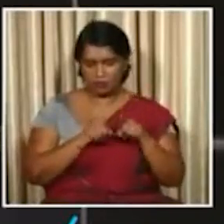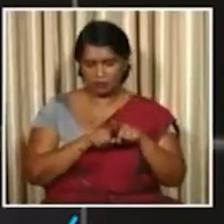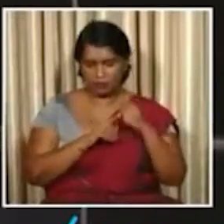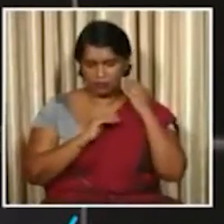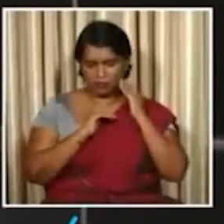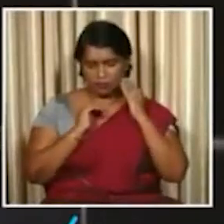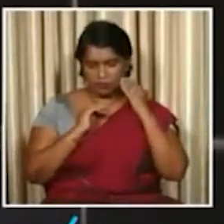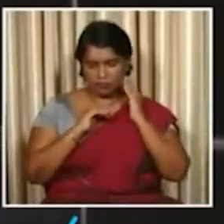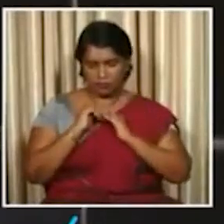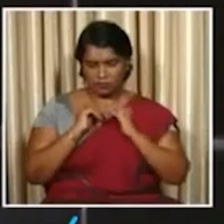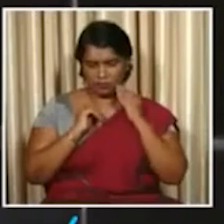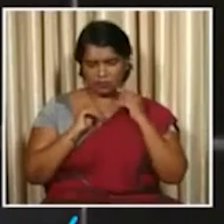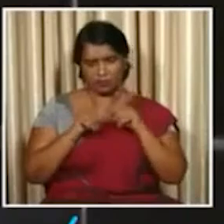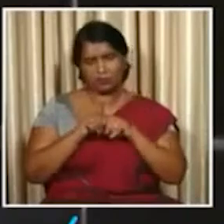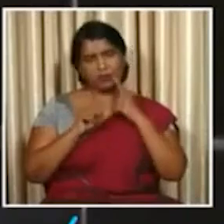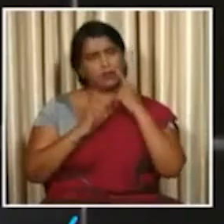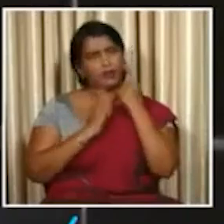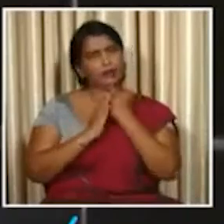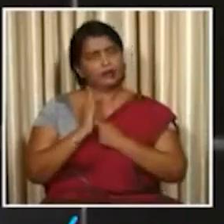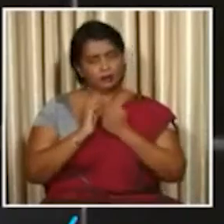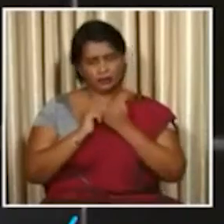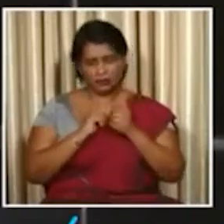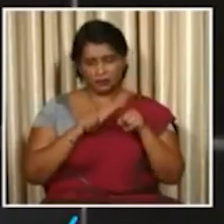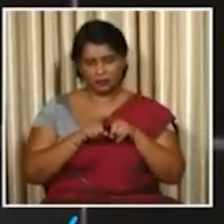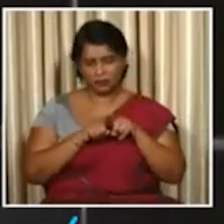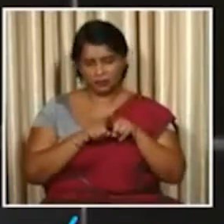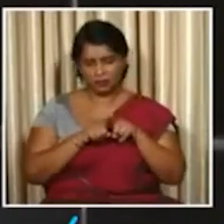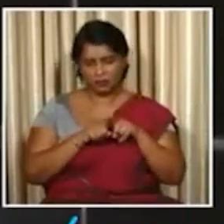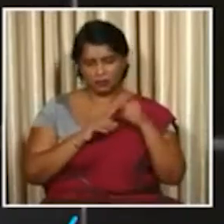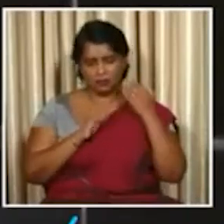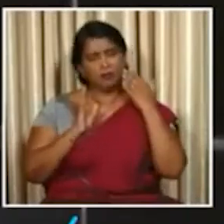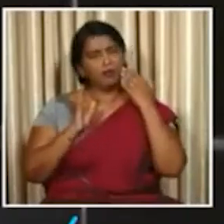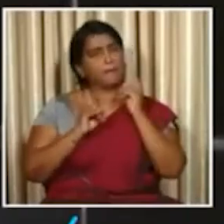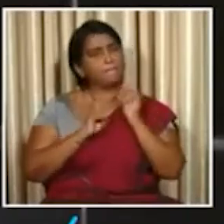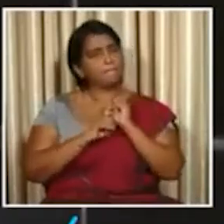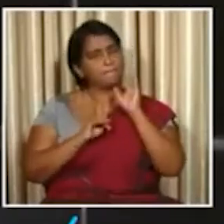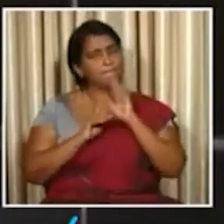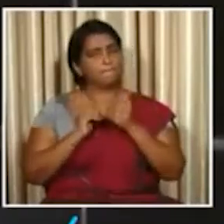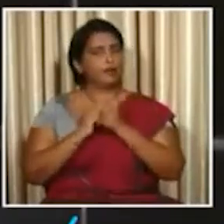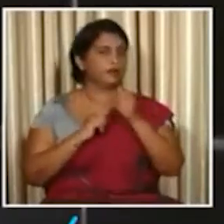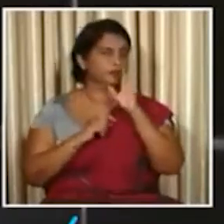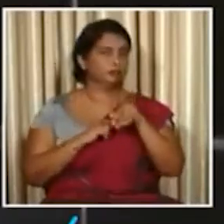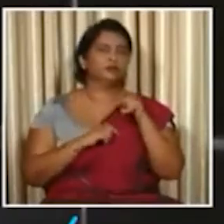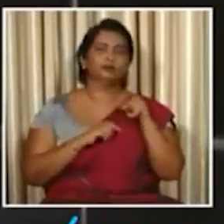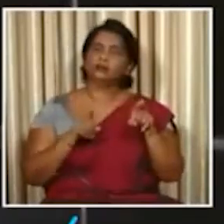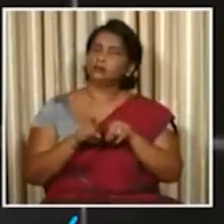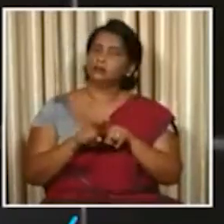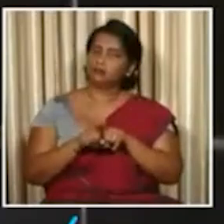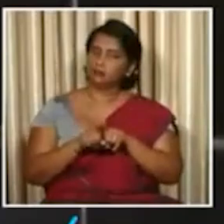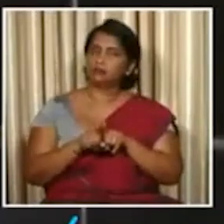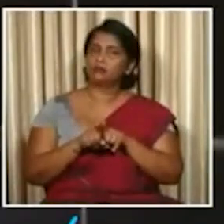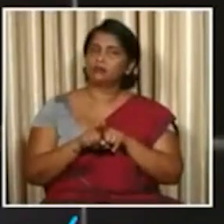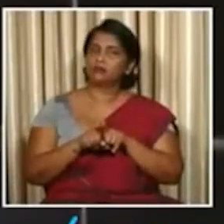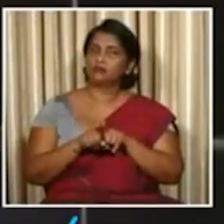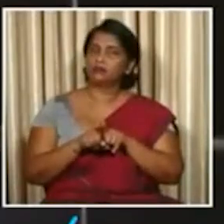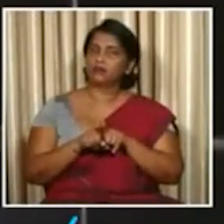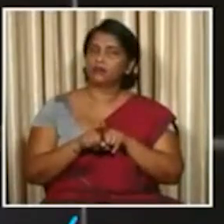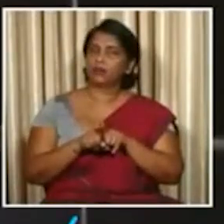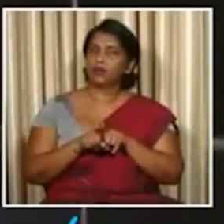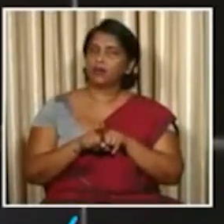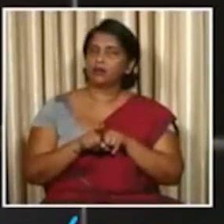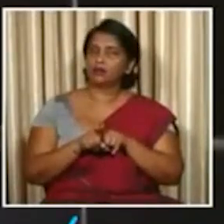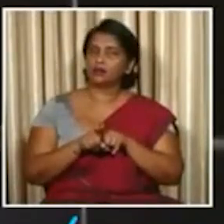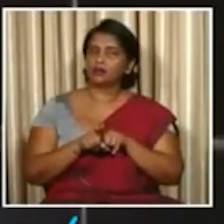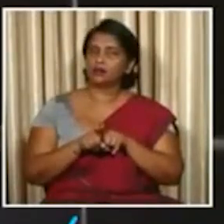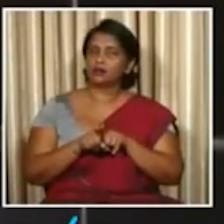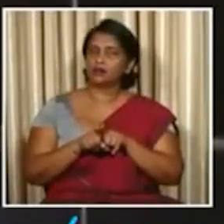Palestine over decades. We should now cast off recent months' strategic stupor. We must make our